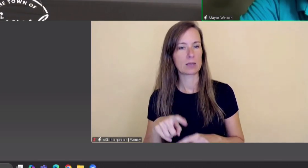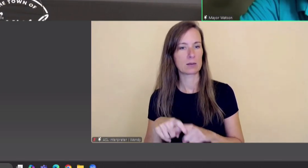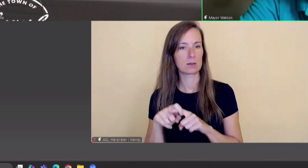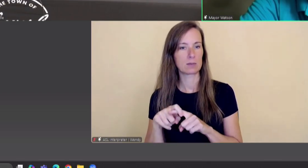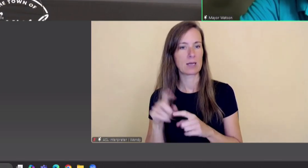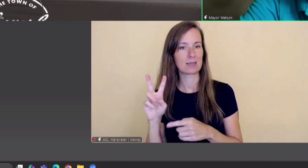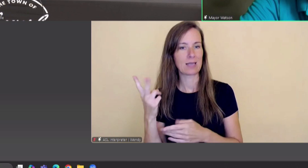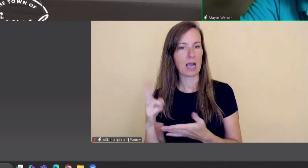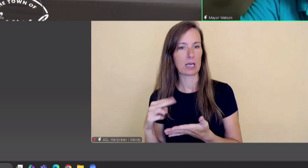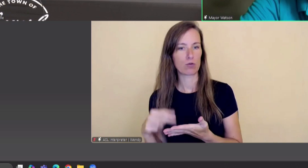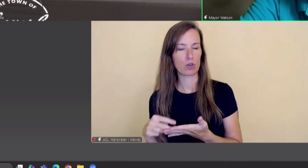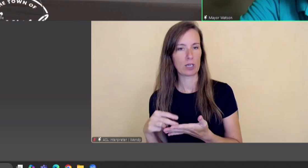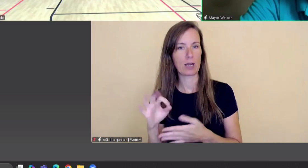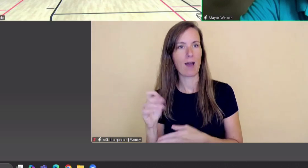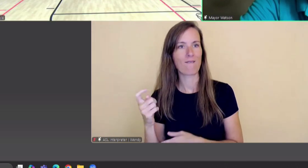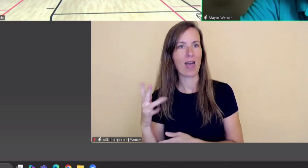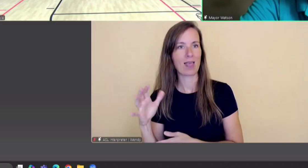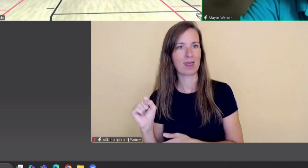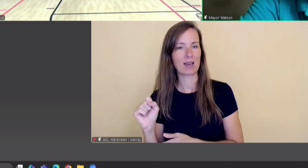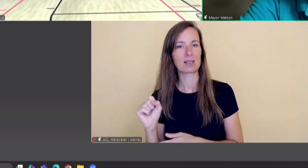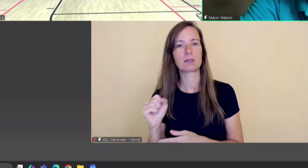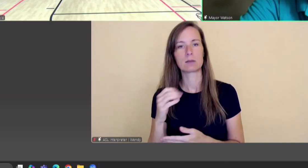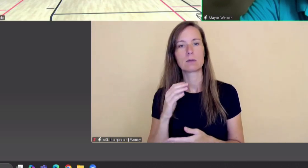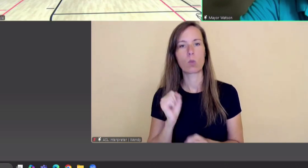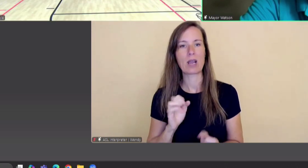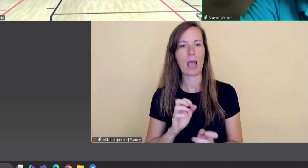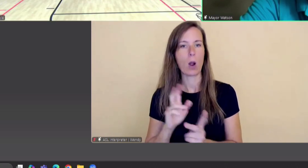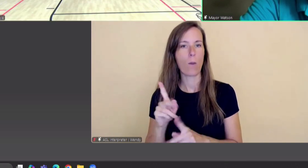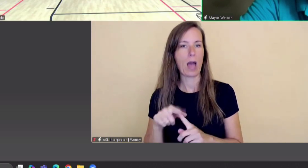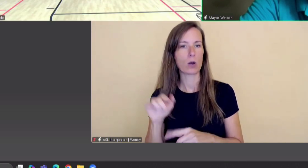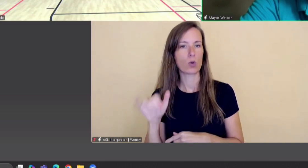that item. Thank you for pointing that out.